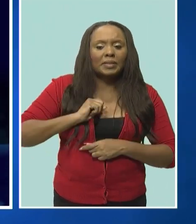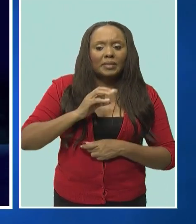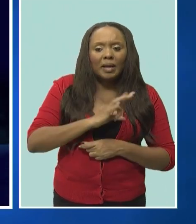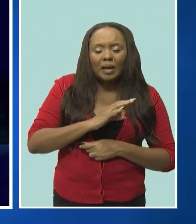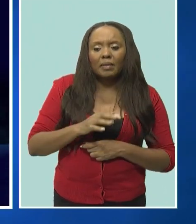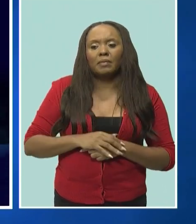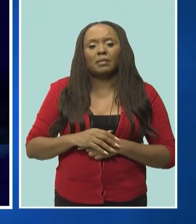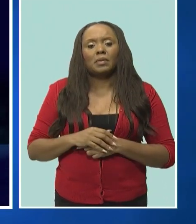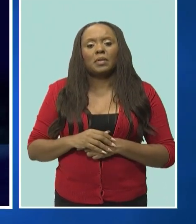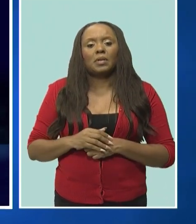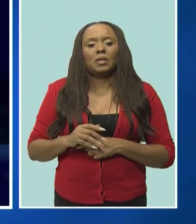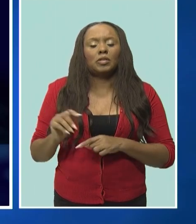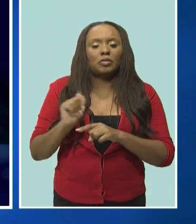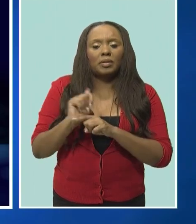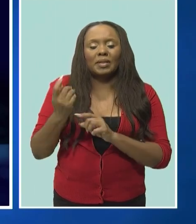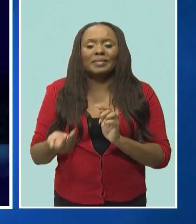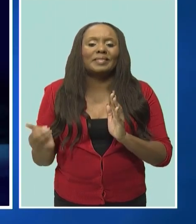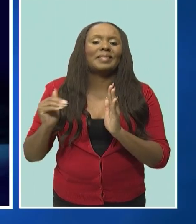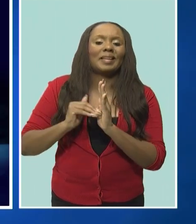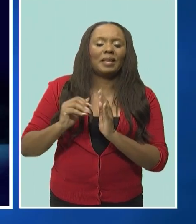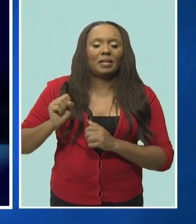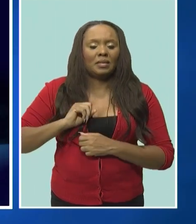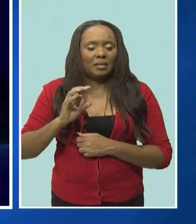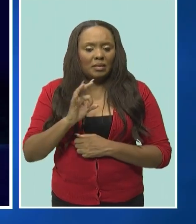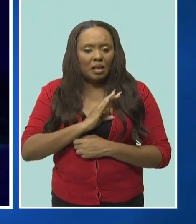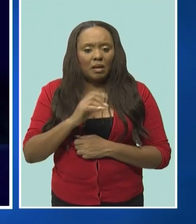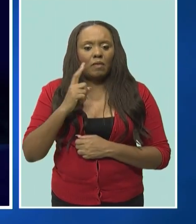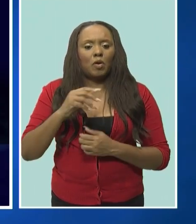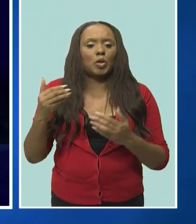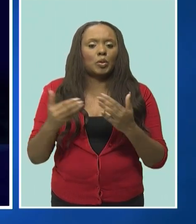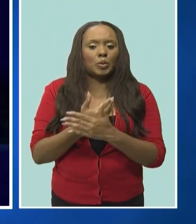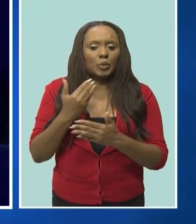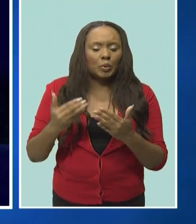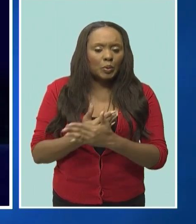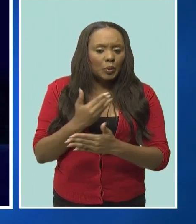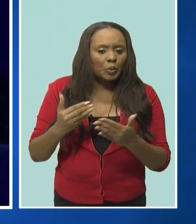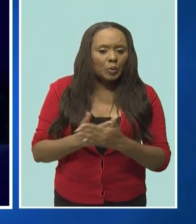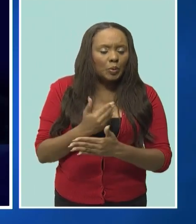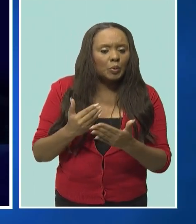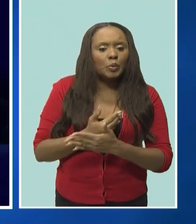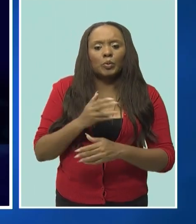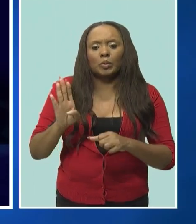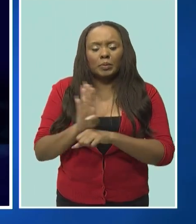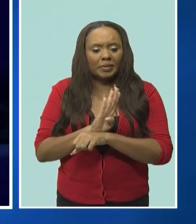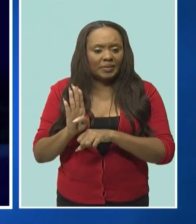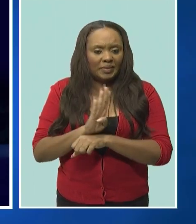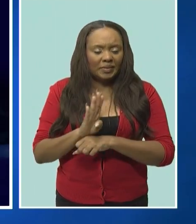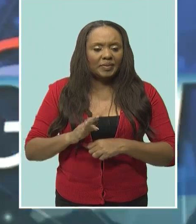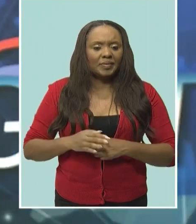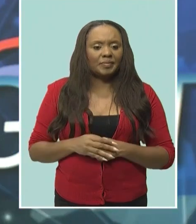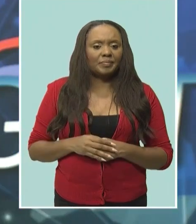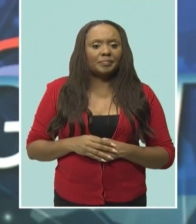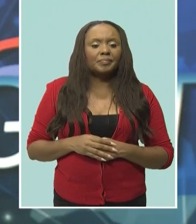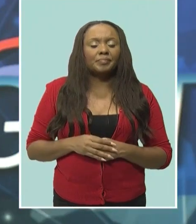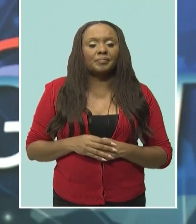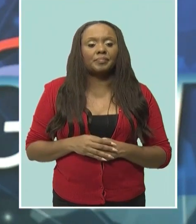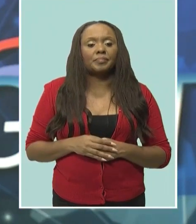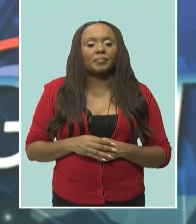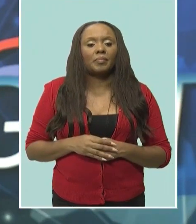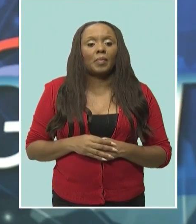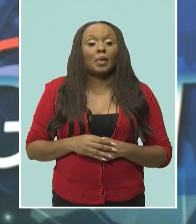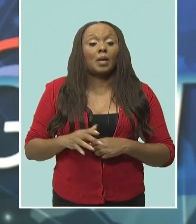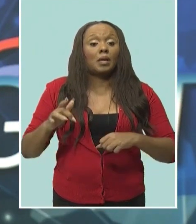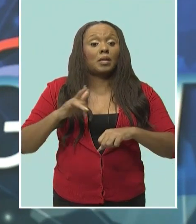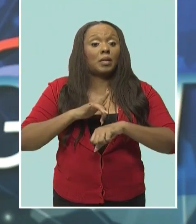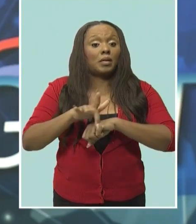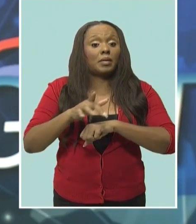meet any new proposed modernizations or reforms of those state agencies. From early next